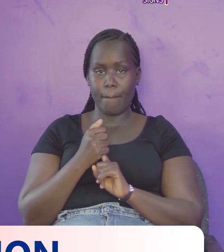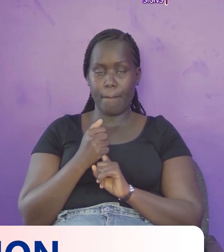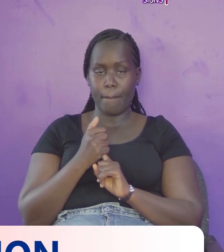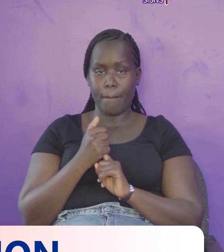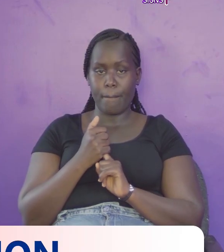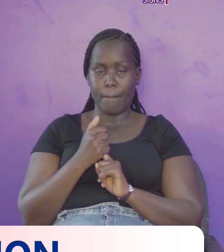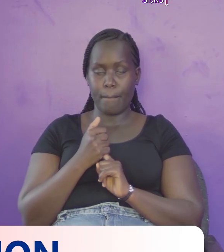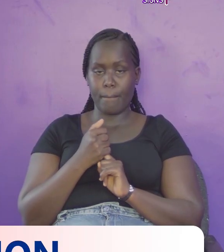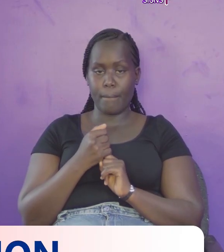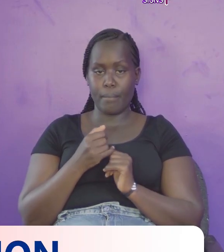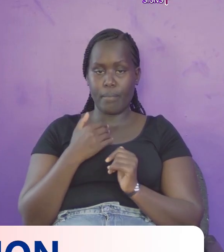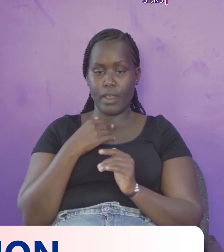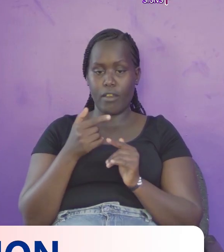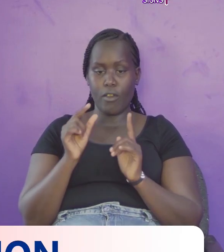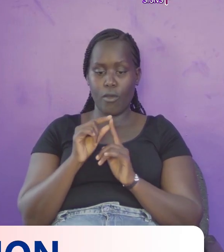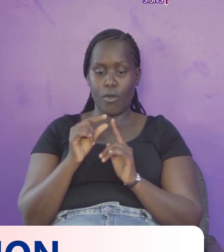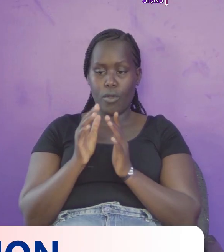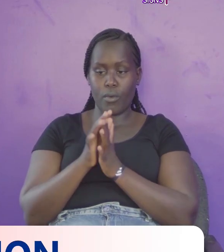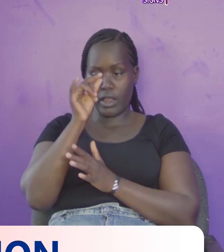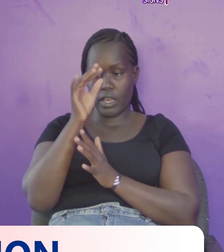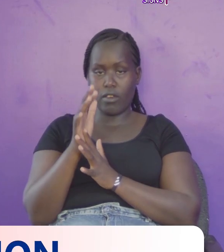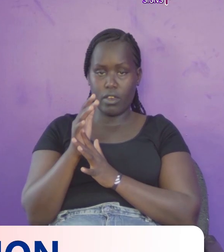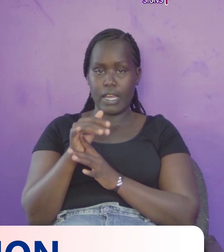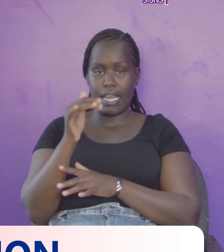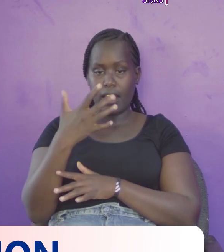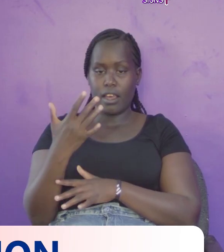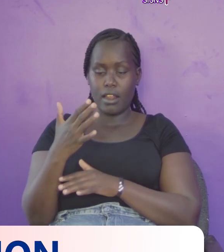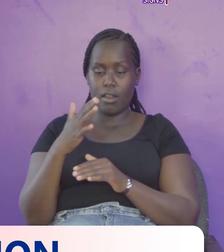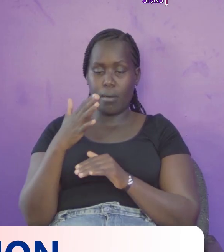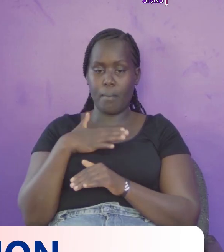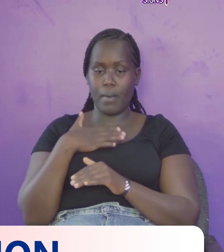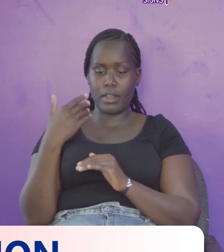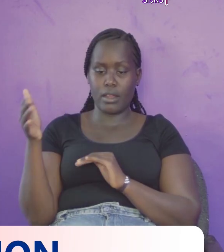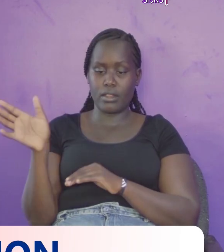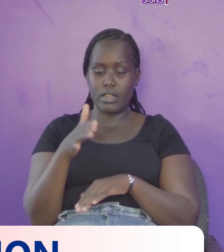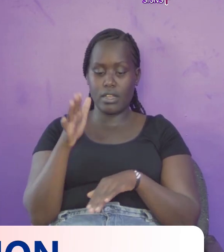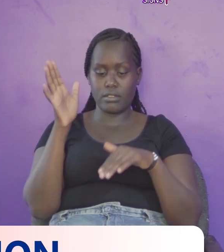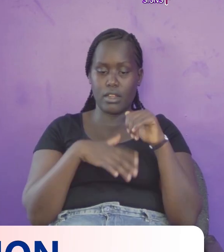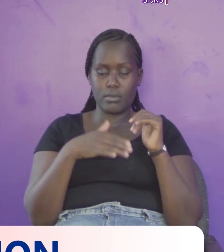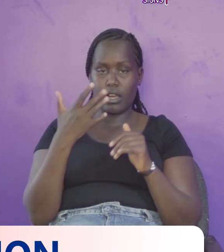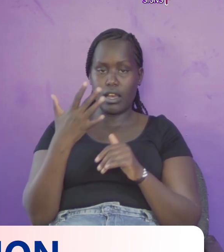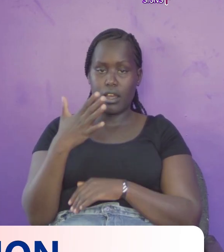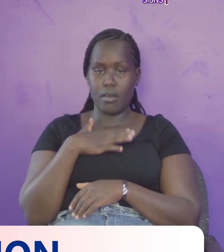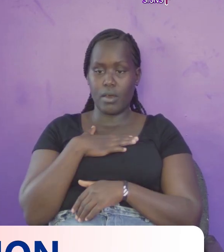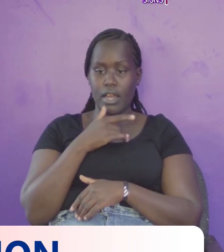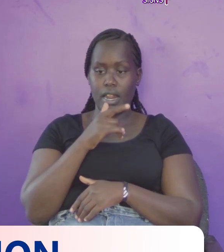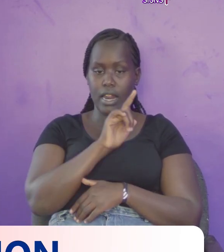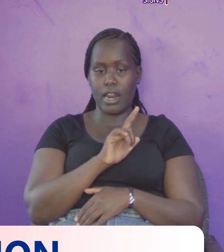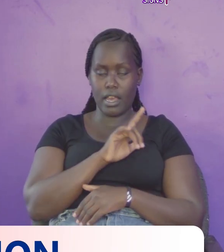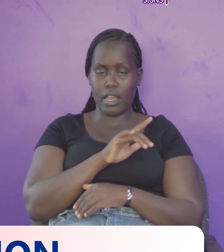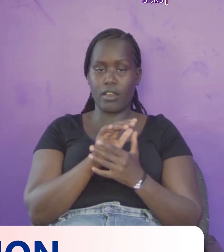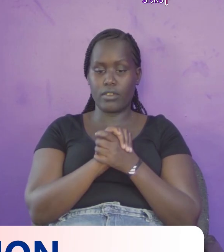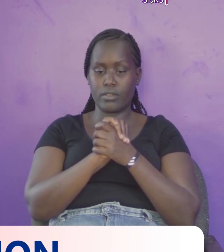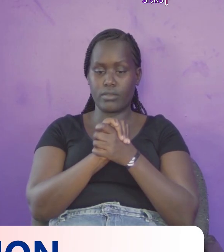you even have a word with the governor. Akiyo mkono yangu ilichapwa kofi. They literally slapped my hand. Lucky enough, I had already shaken